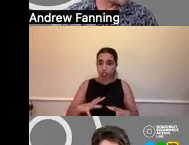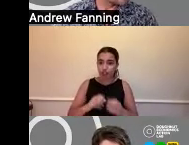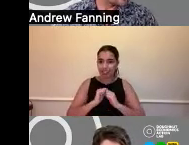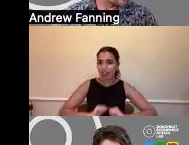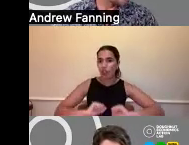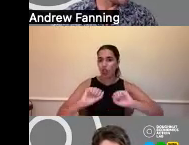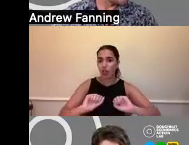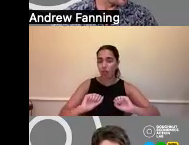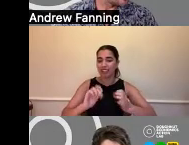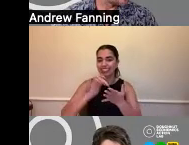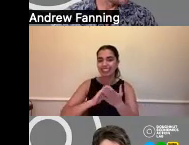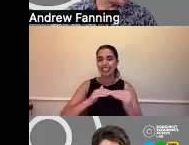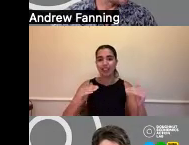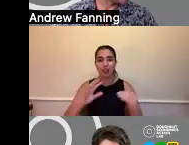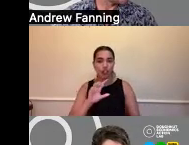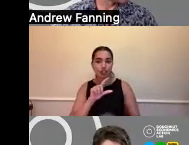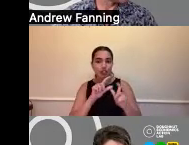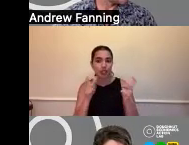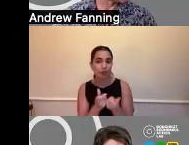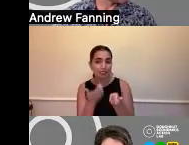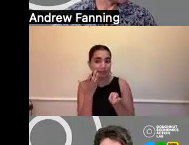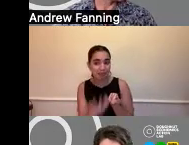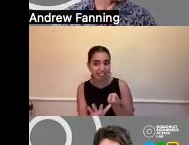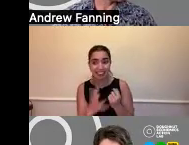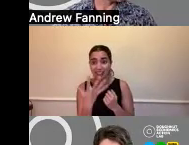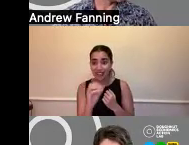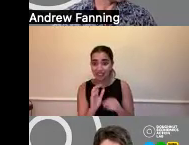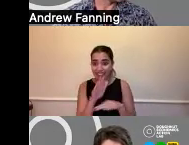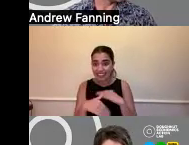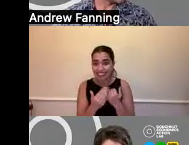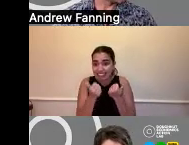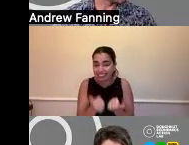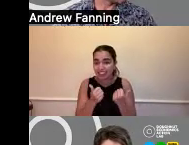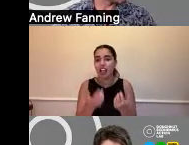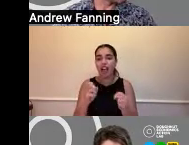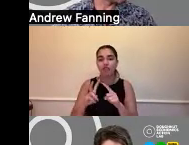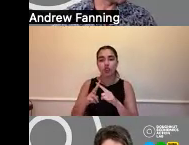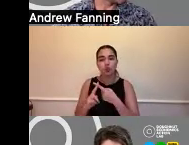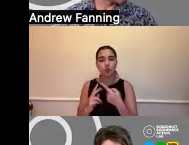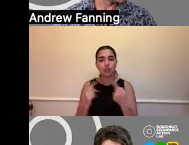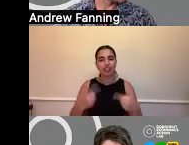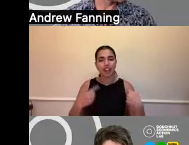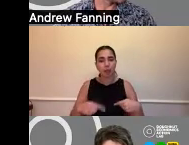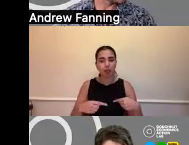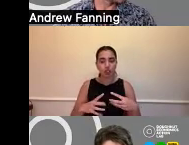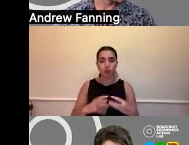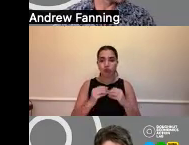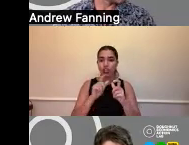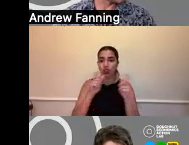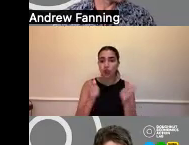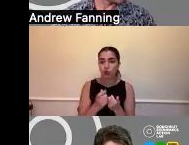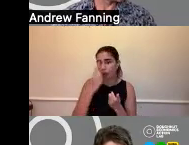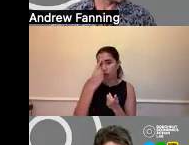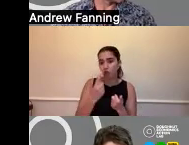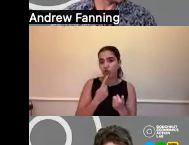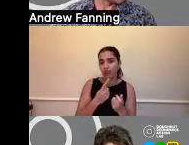level donut, and there's fantastic tools available for that, creating a donut portrait of place.